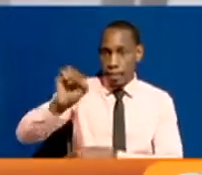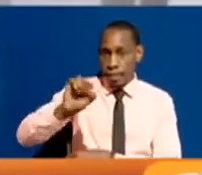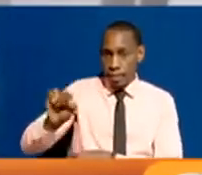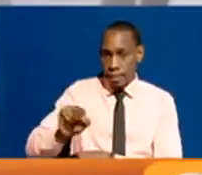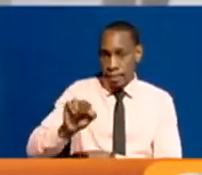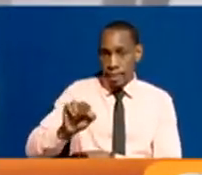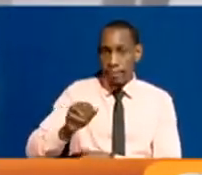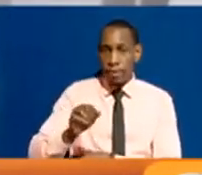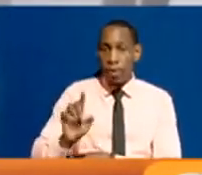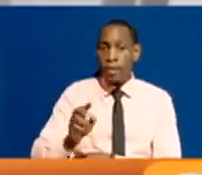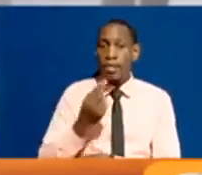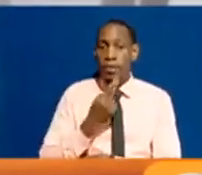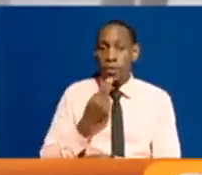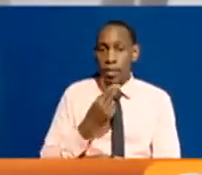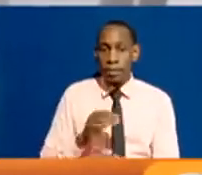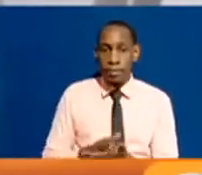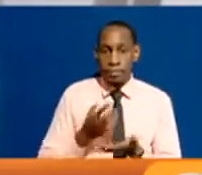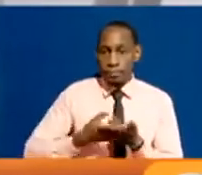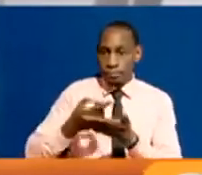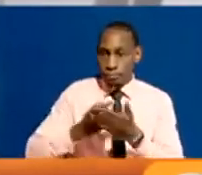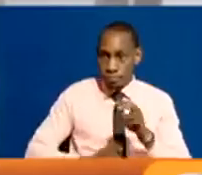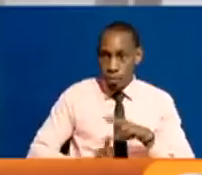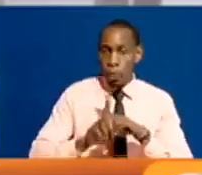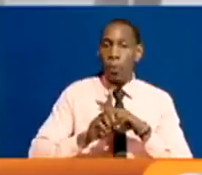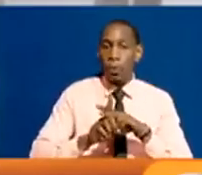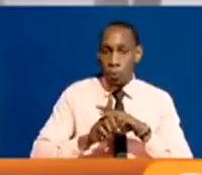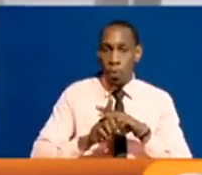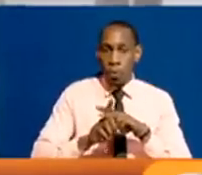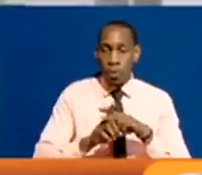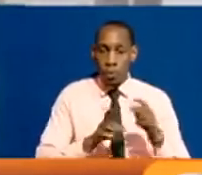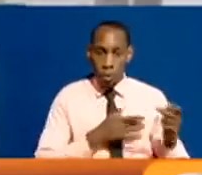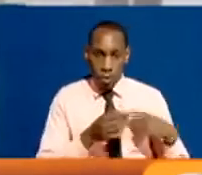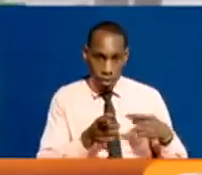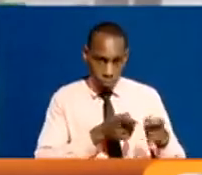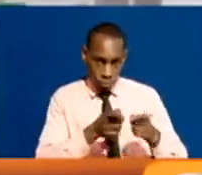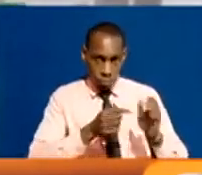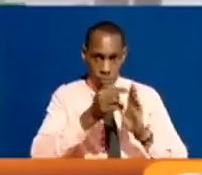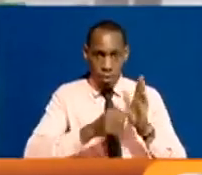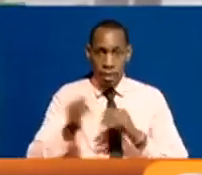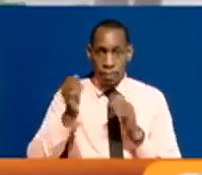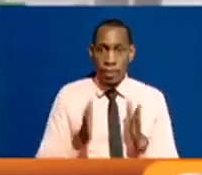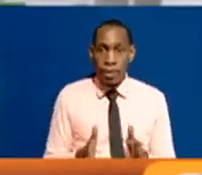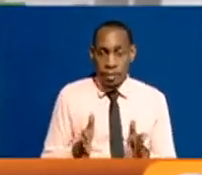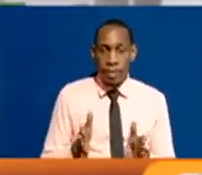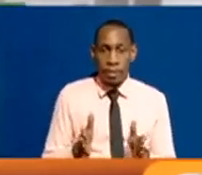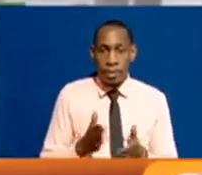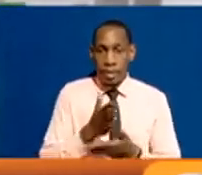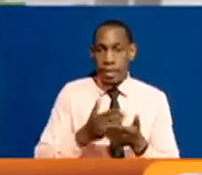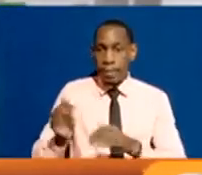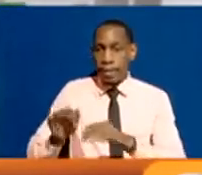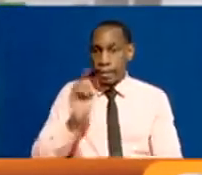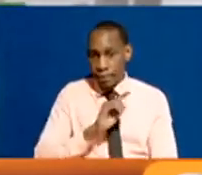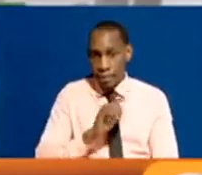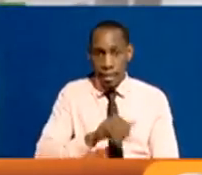secretaries on Tuesday, a debate ensued over the domination of the list by politicians, some